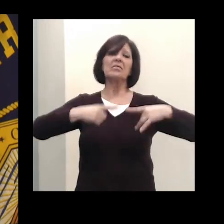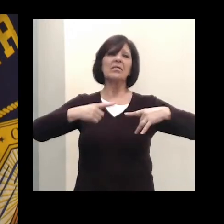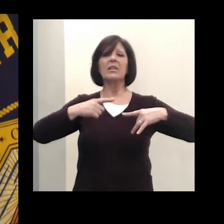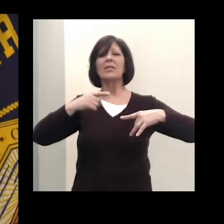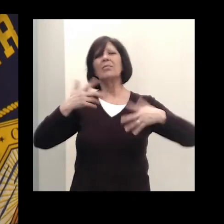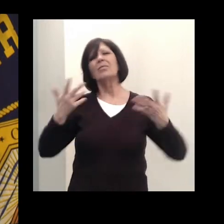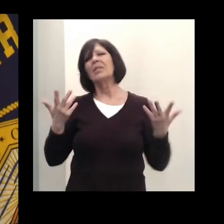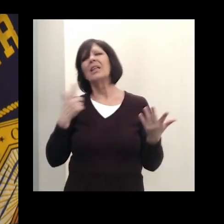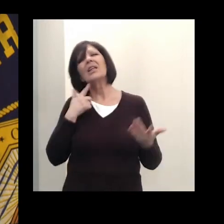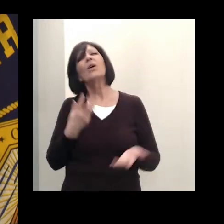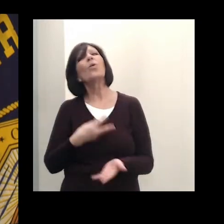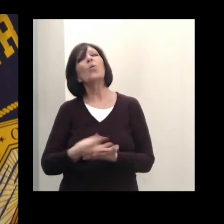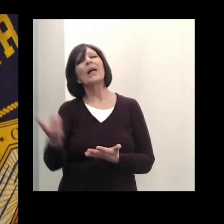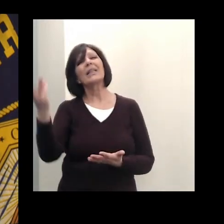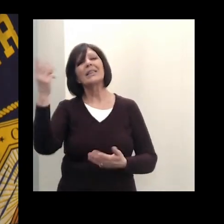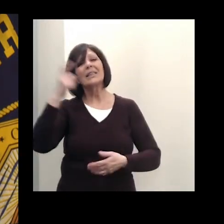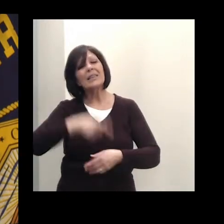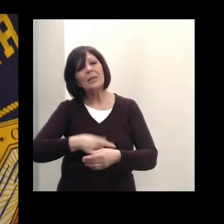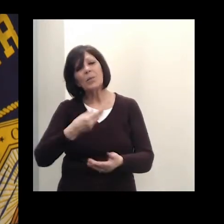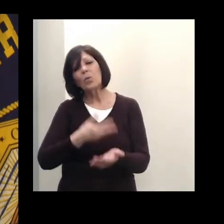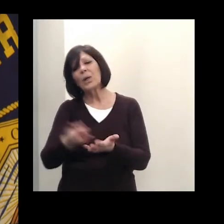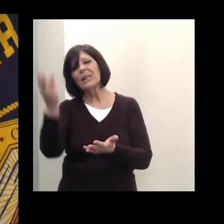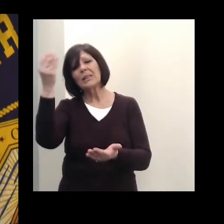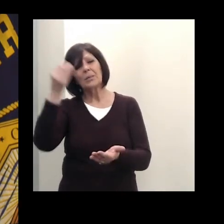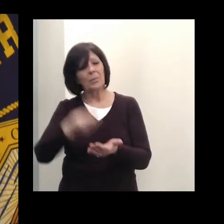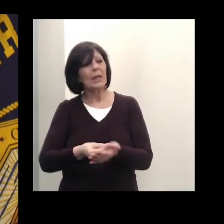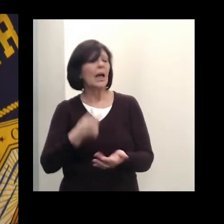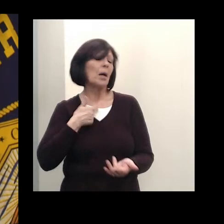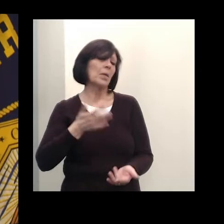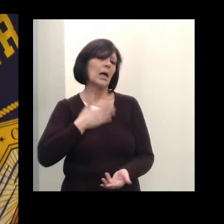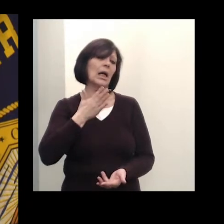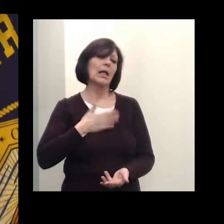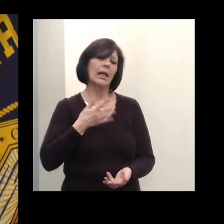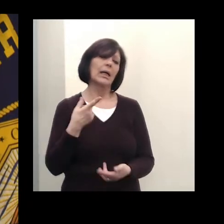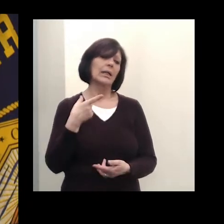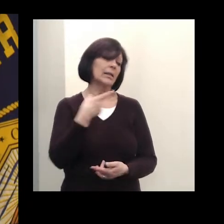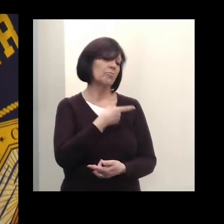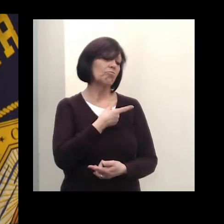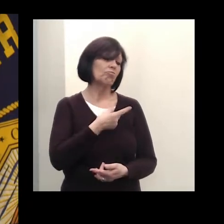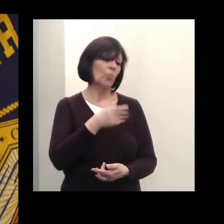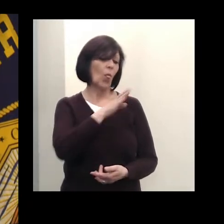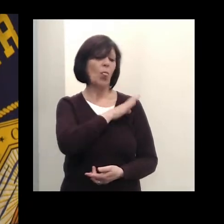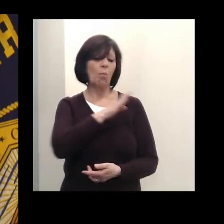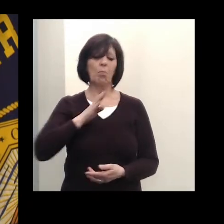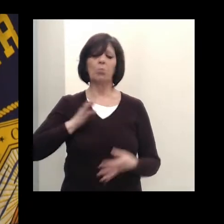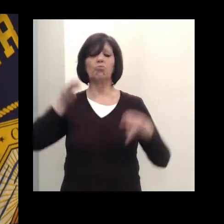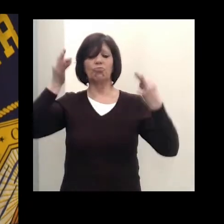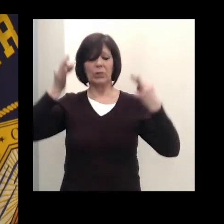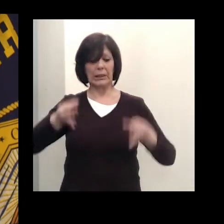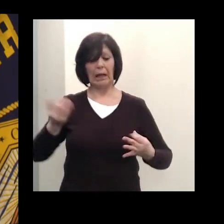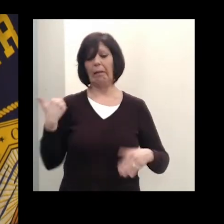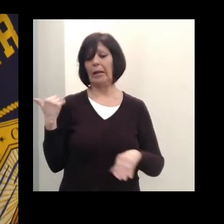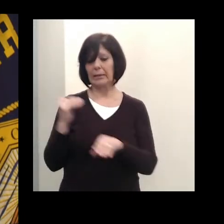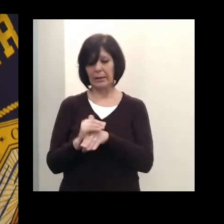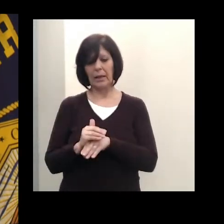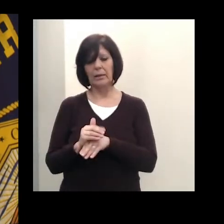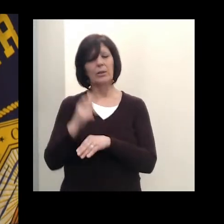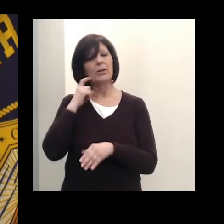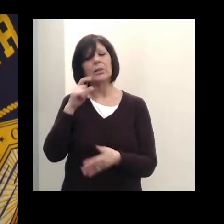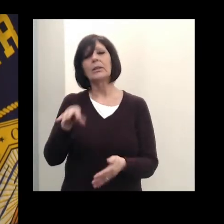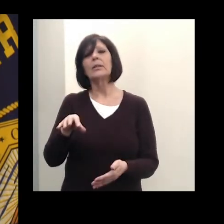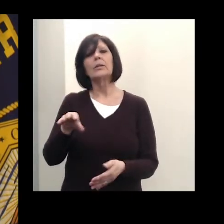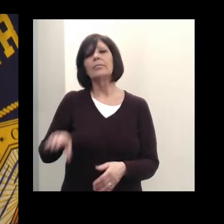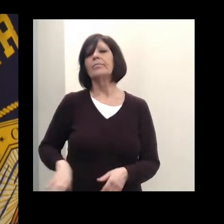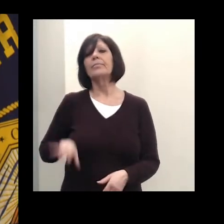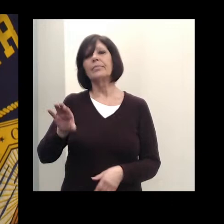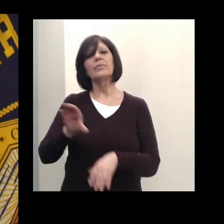wasted thousands of dollars. So I'm very glad that a majority of the board decided last night to pay the fine